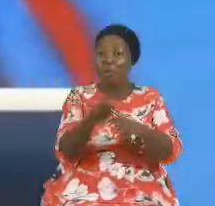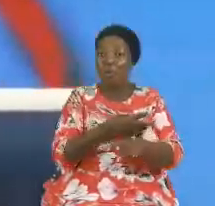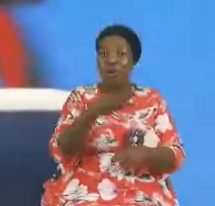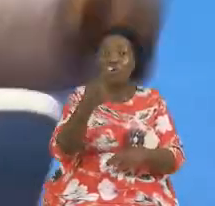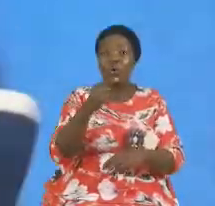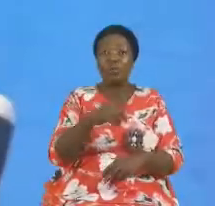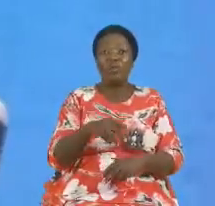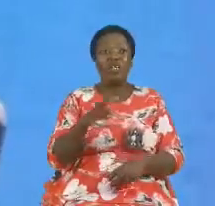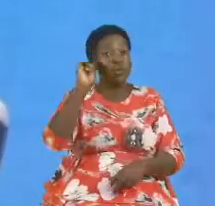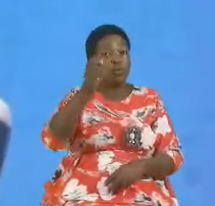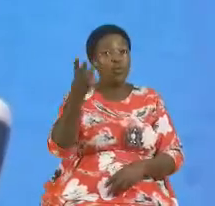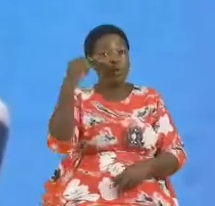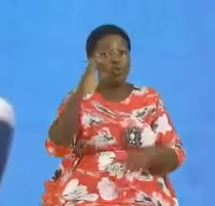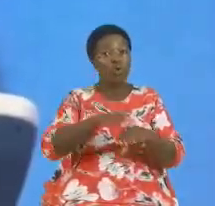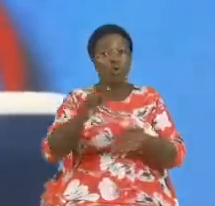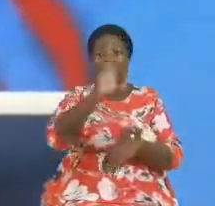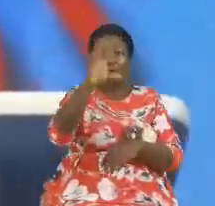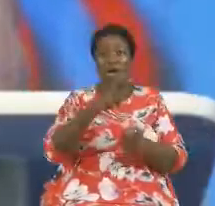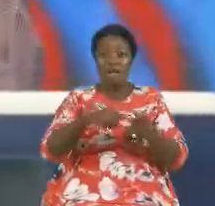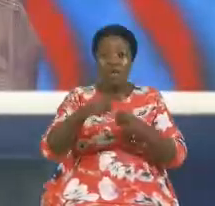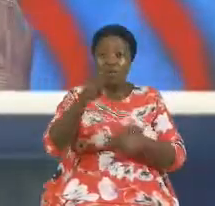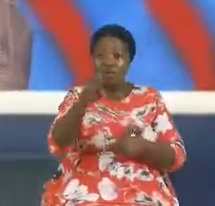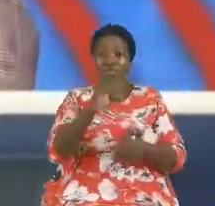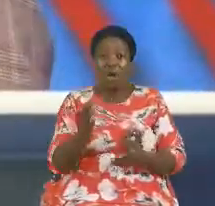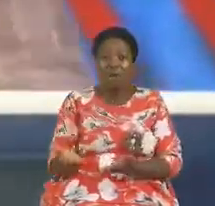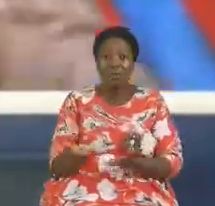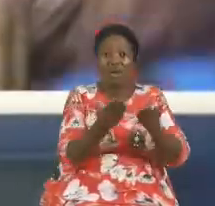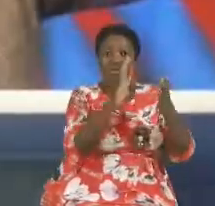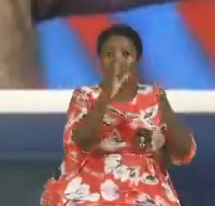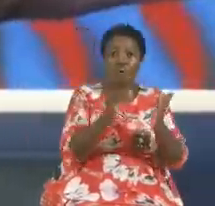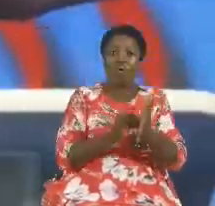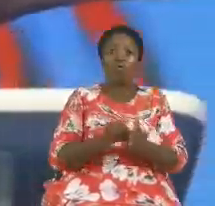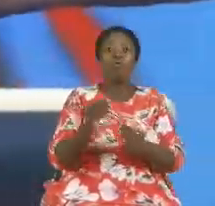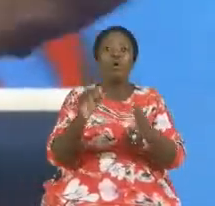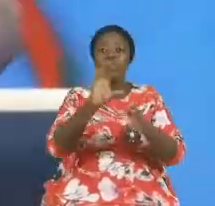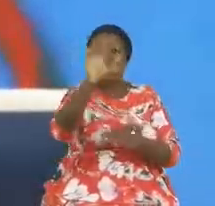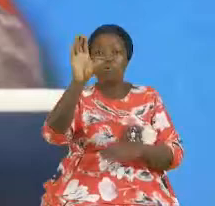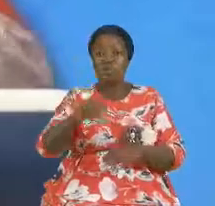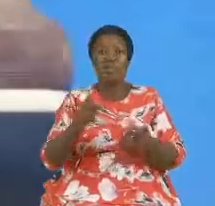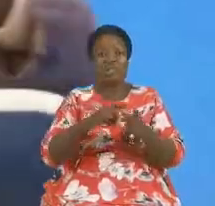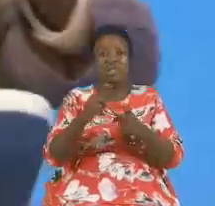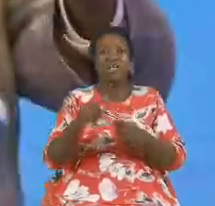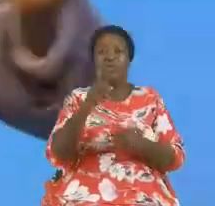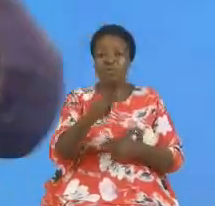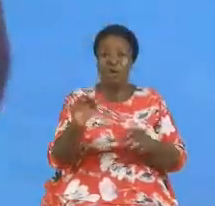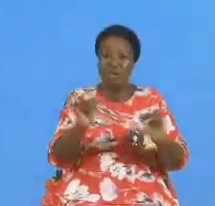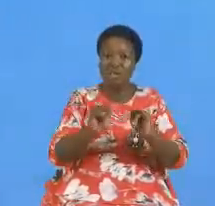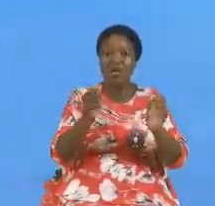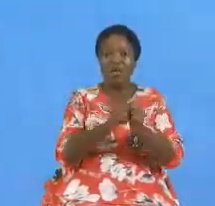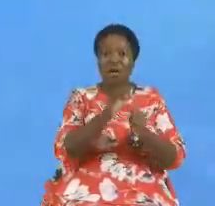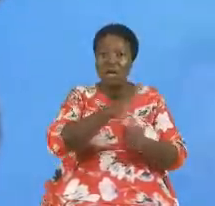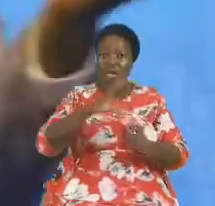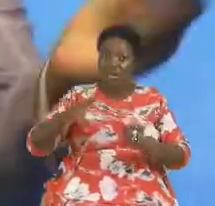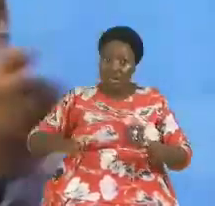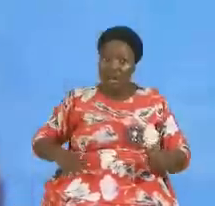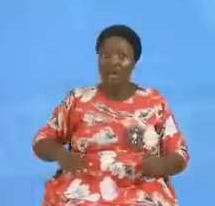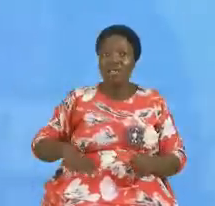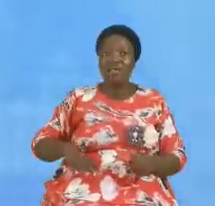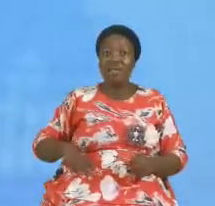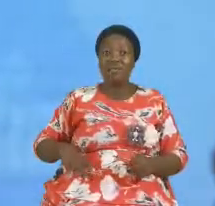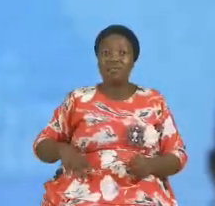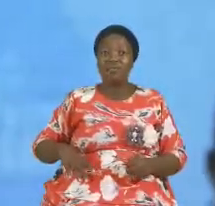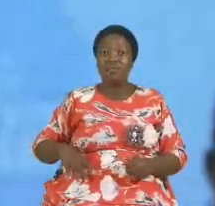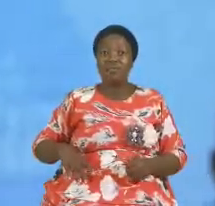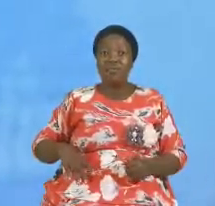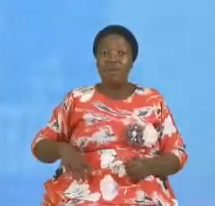are crucified with him. He was on the cross, and you are bearing your cross. You identify